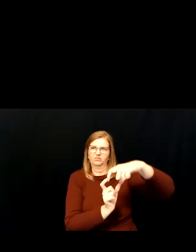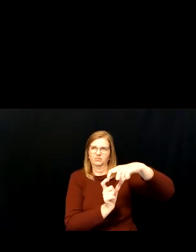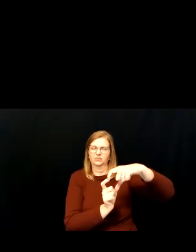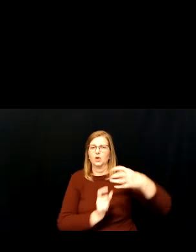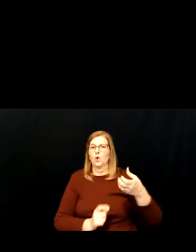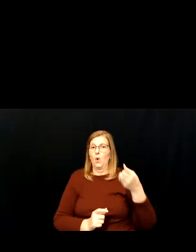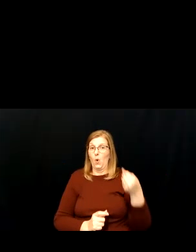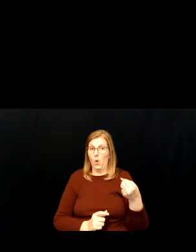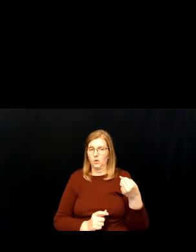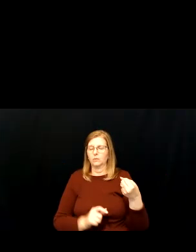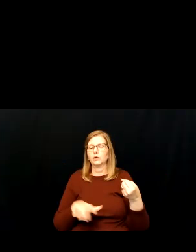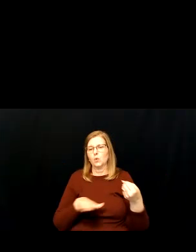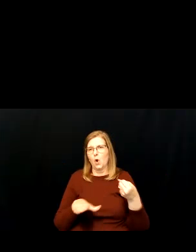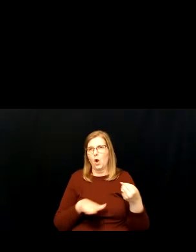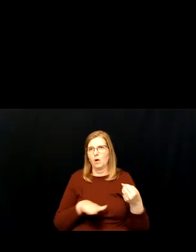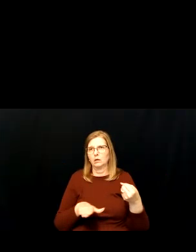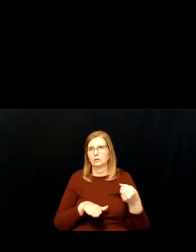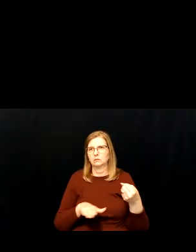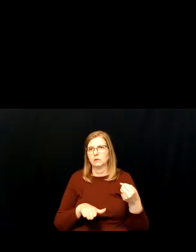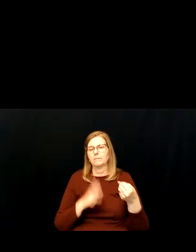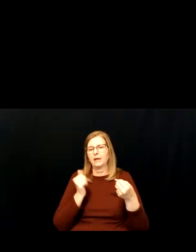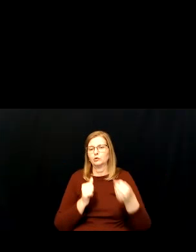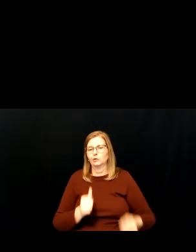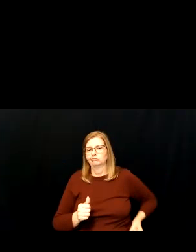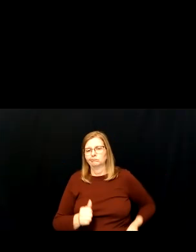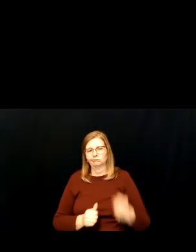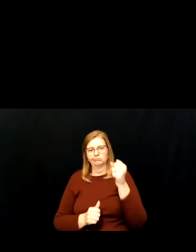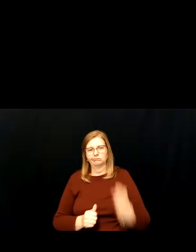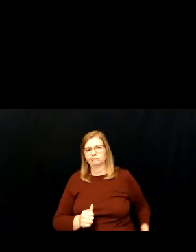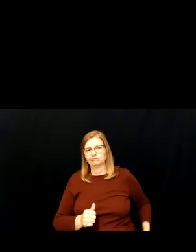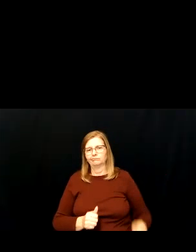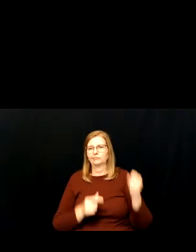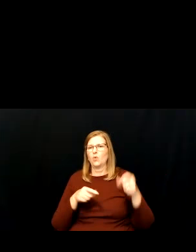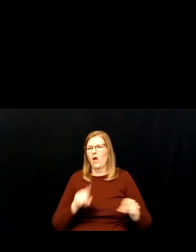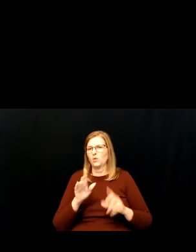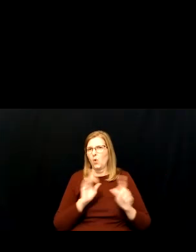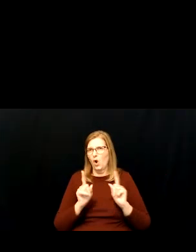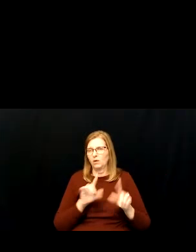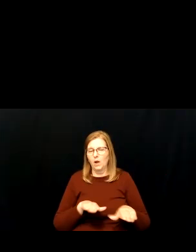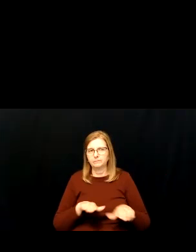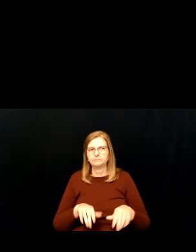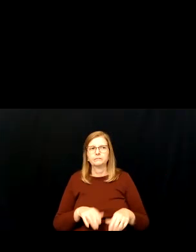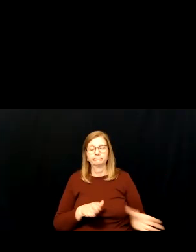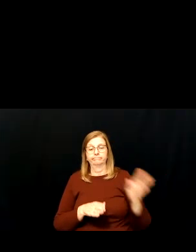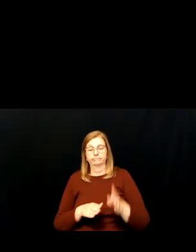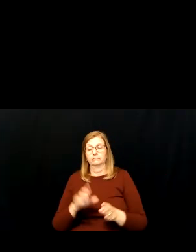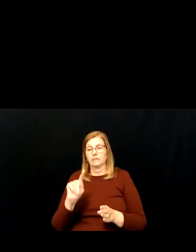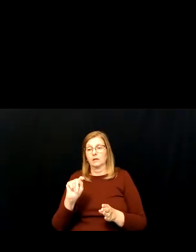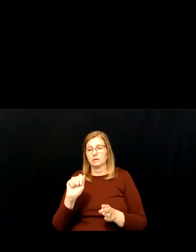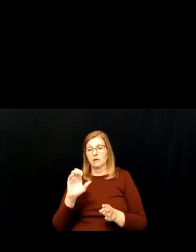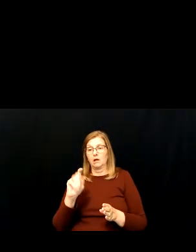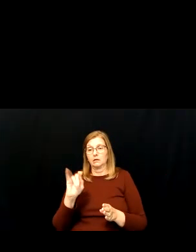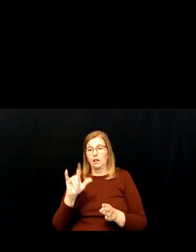hand as you walk. So certainly you'd be swinging your arm as you're walking. Next to it is the tactile checkers, and it's a